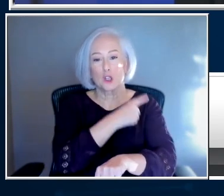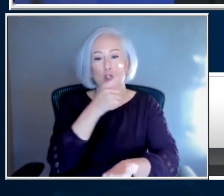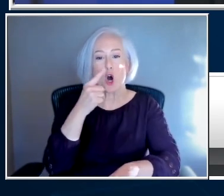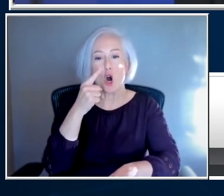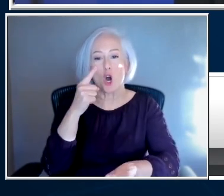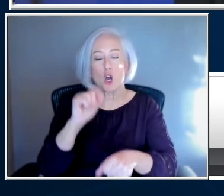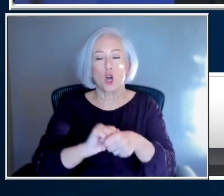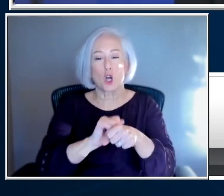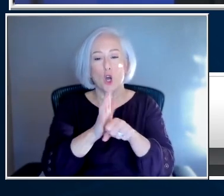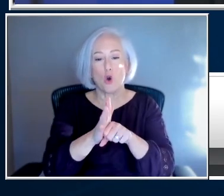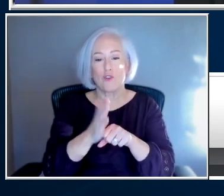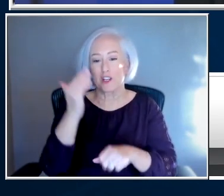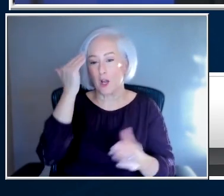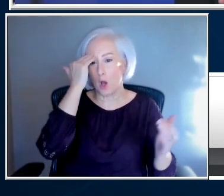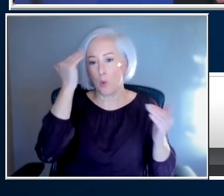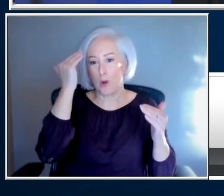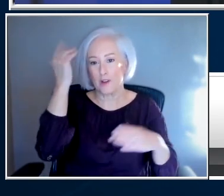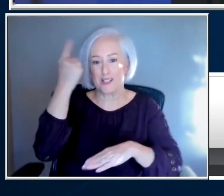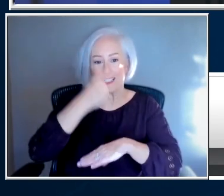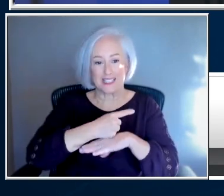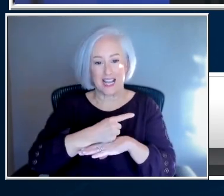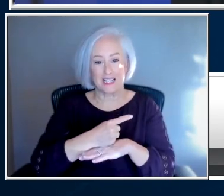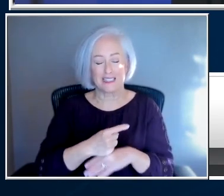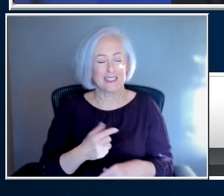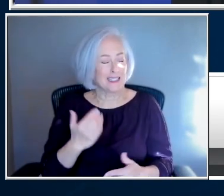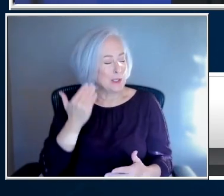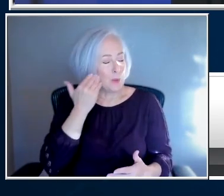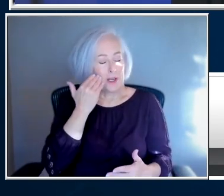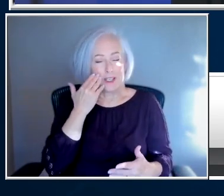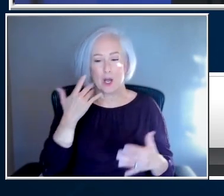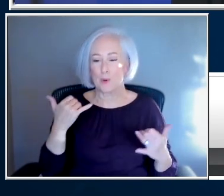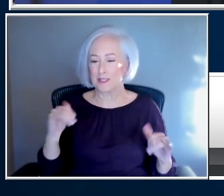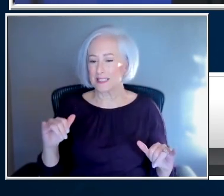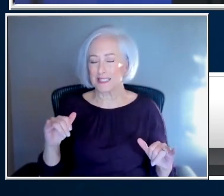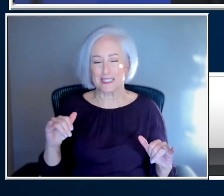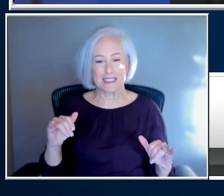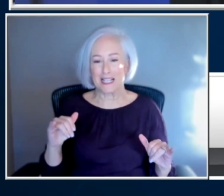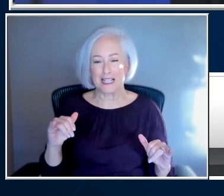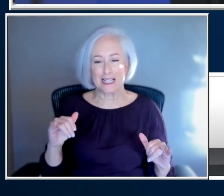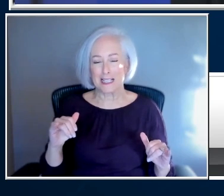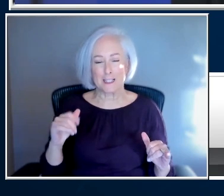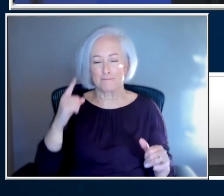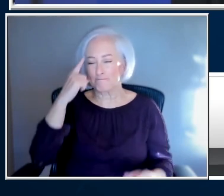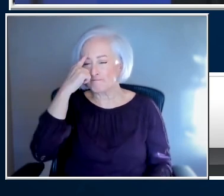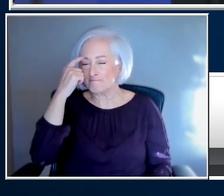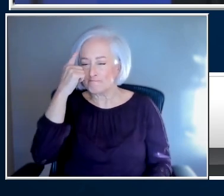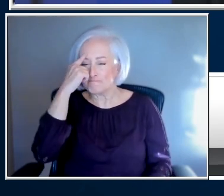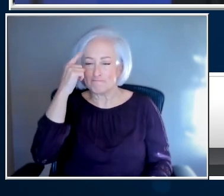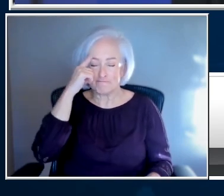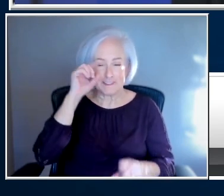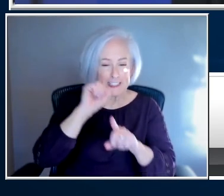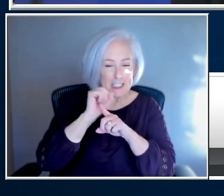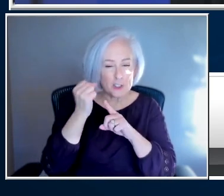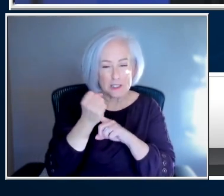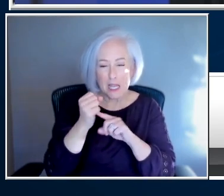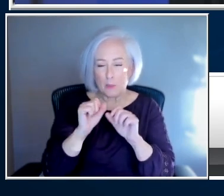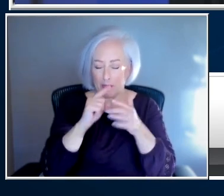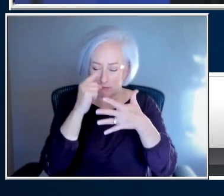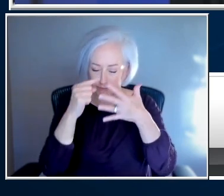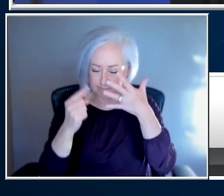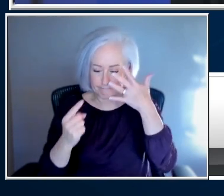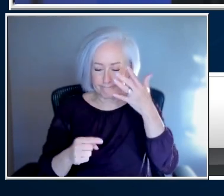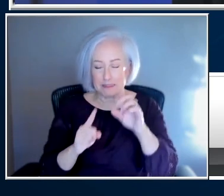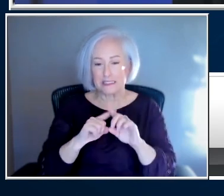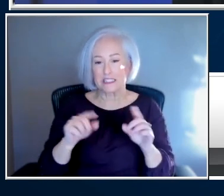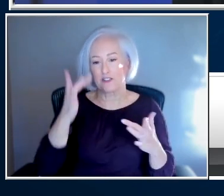pretty mysterious condition involving many different symptoms across the board. But what do you know about ongoing long COVID